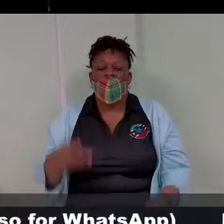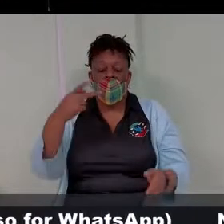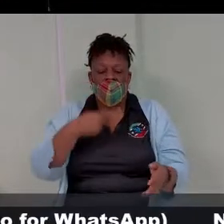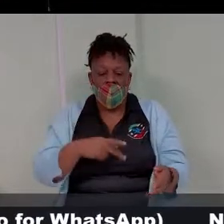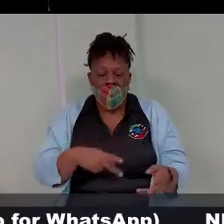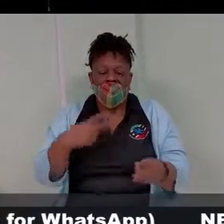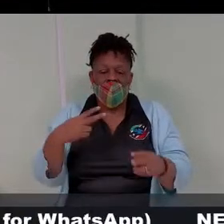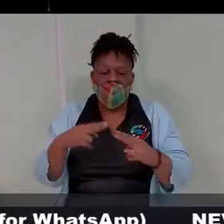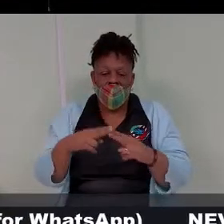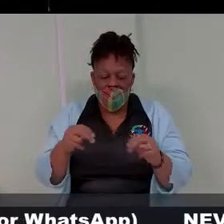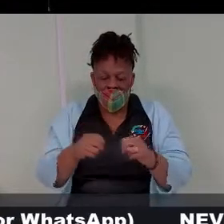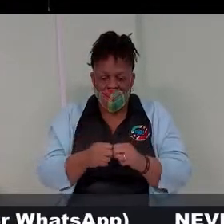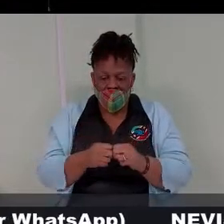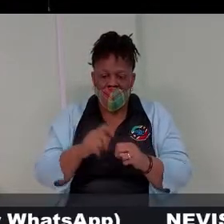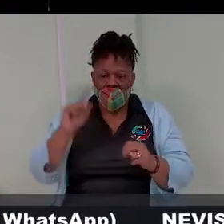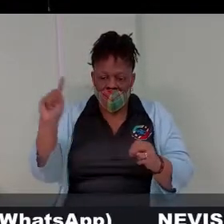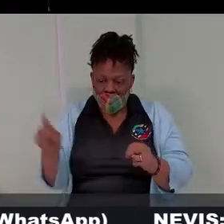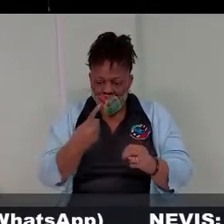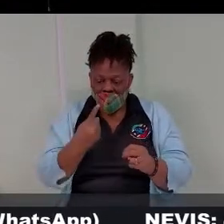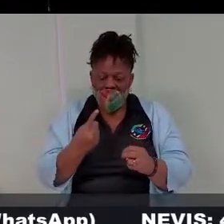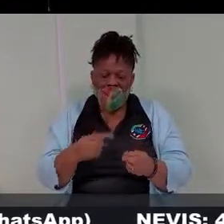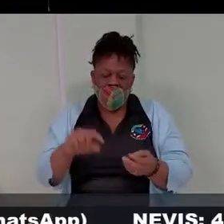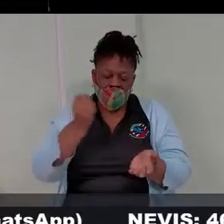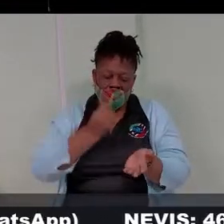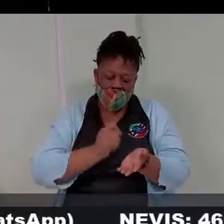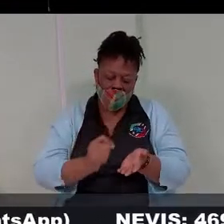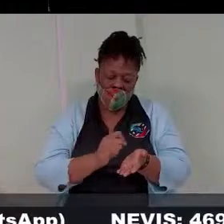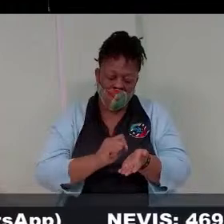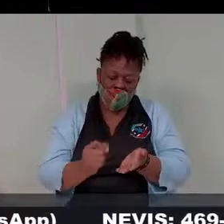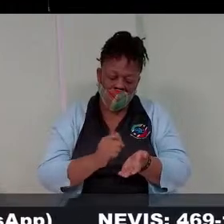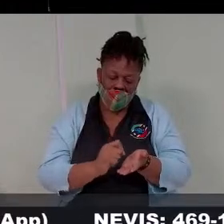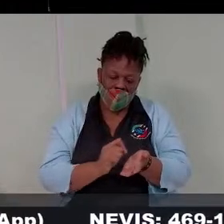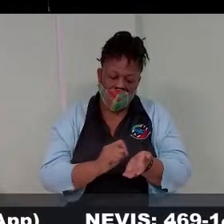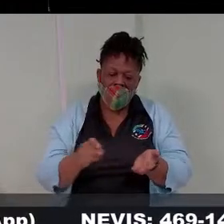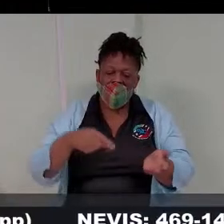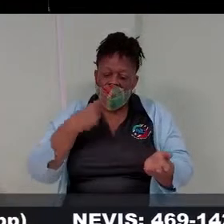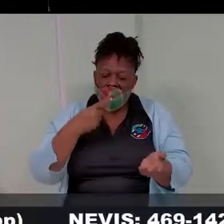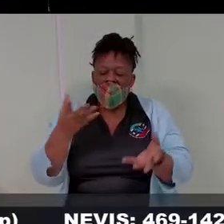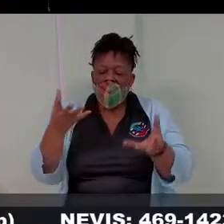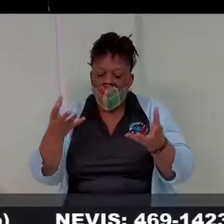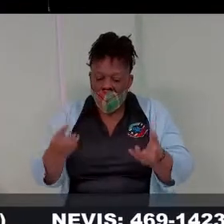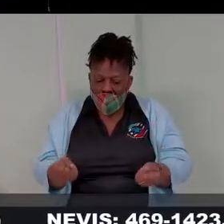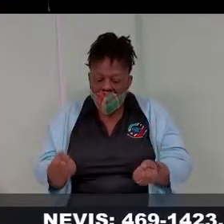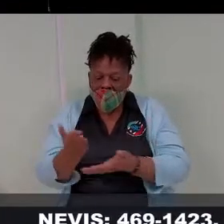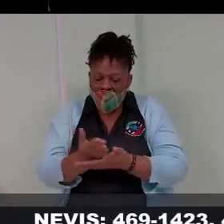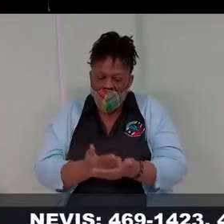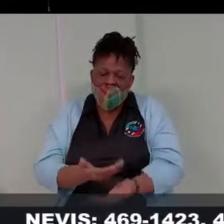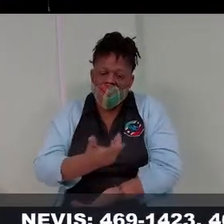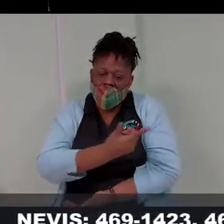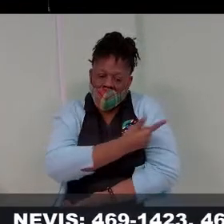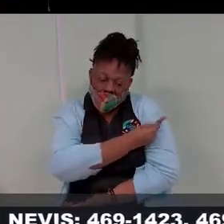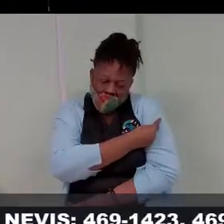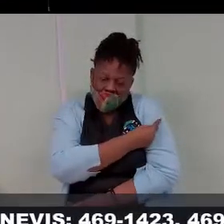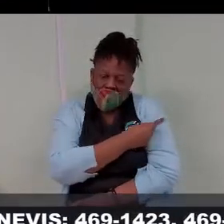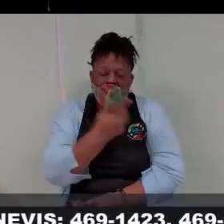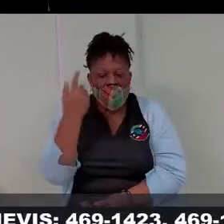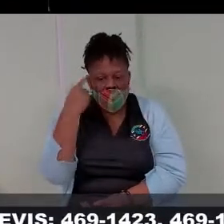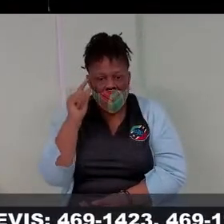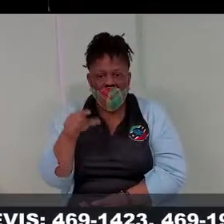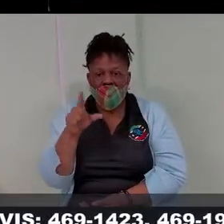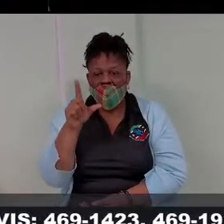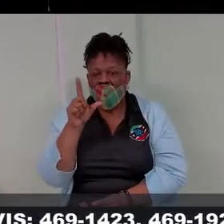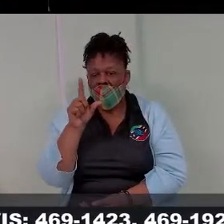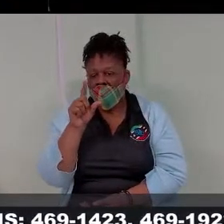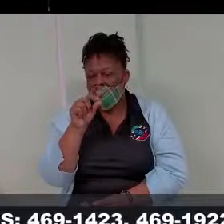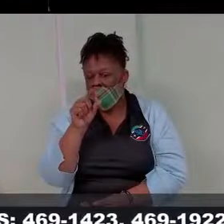to the COVAX facility, and the COVAX facility will guarantee us vaccines for 20% of